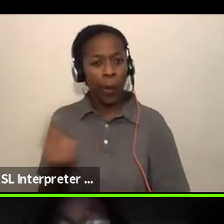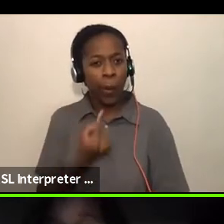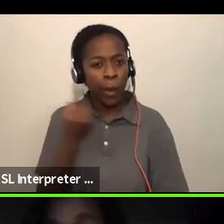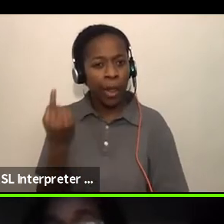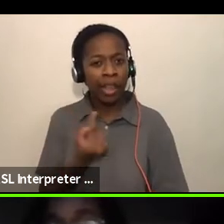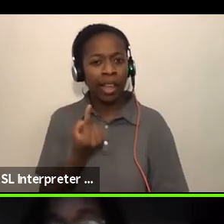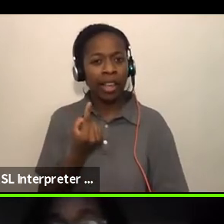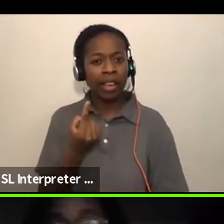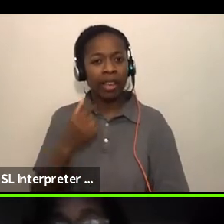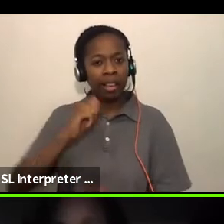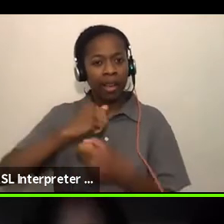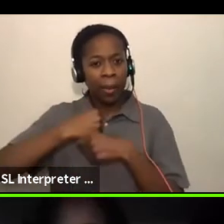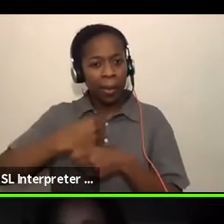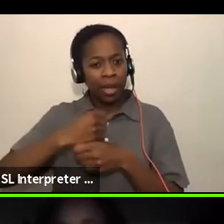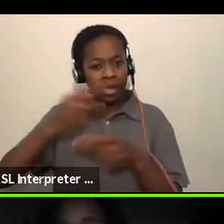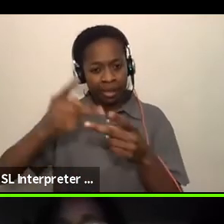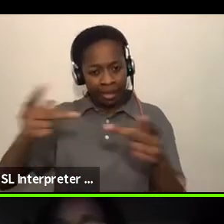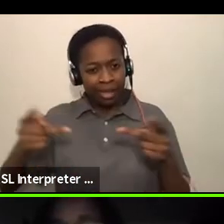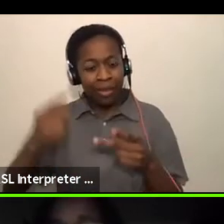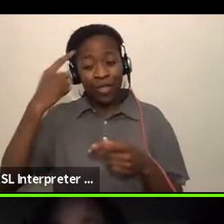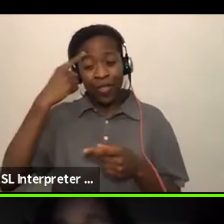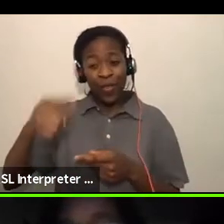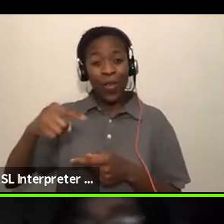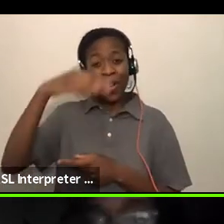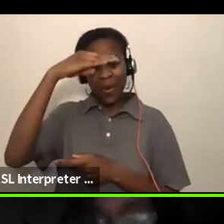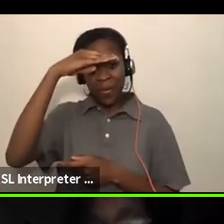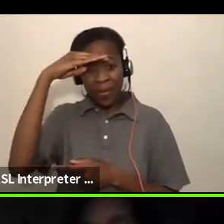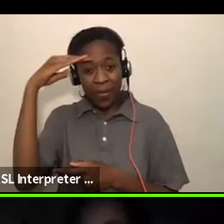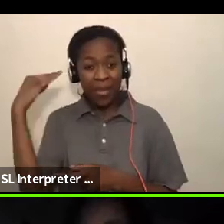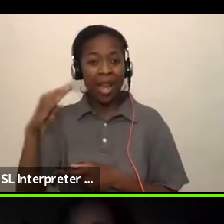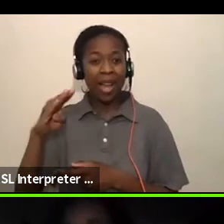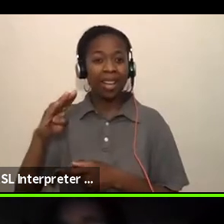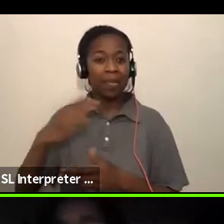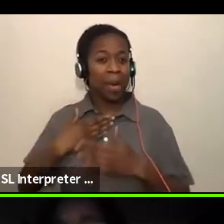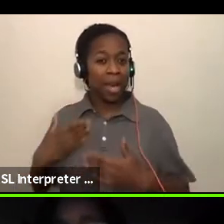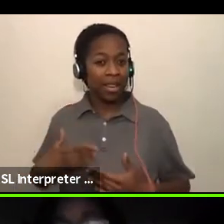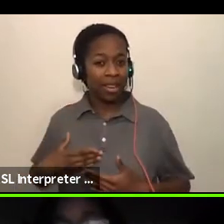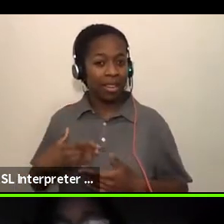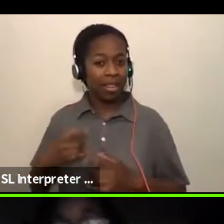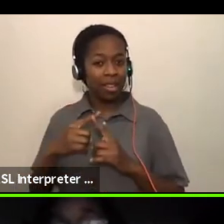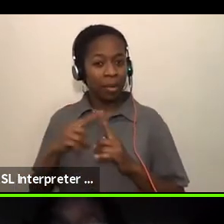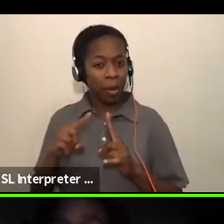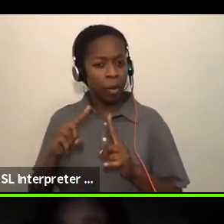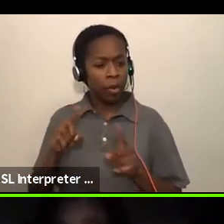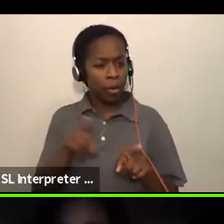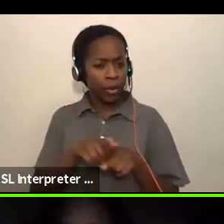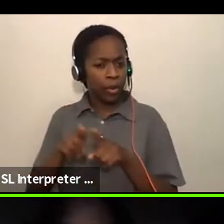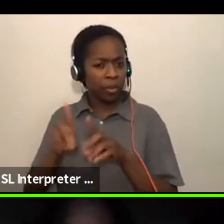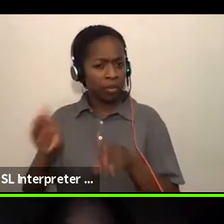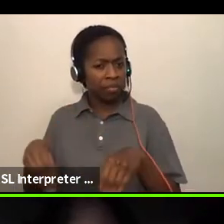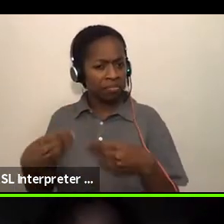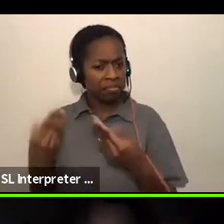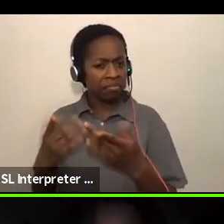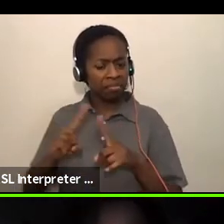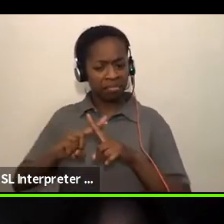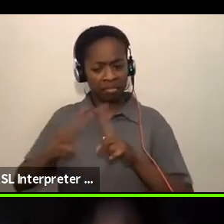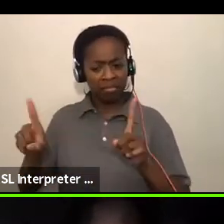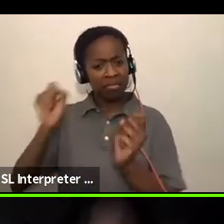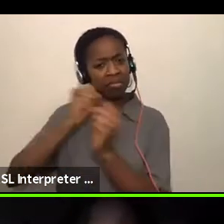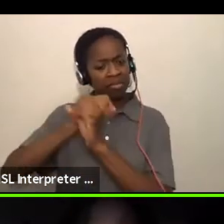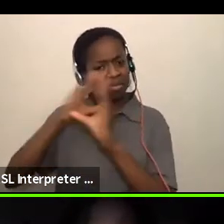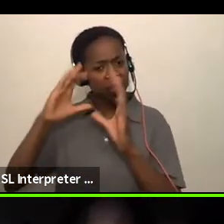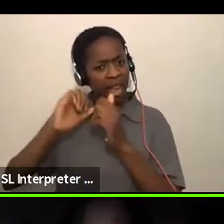this space for Black, for Black bodies, but also to provide a different vision